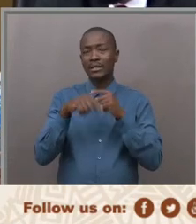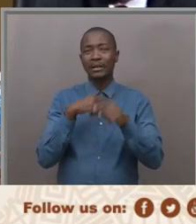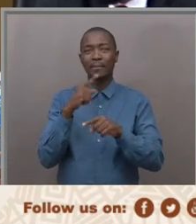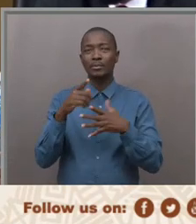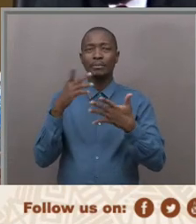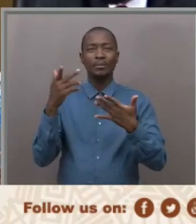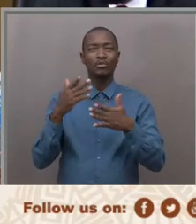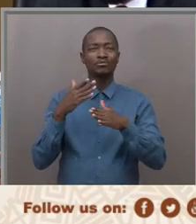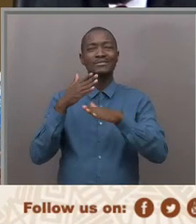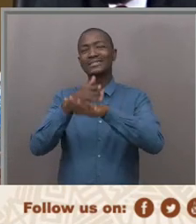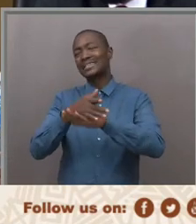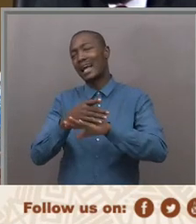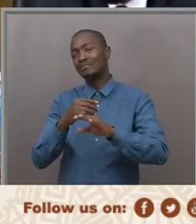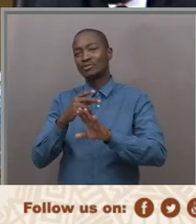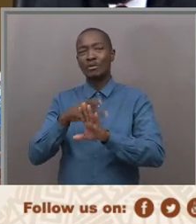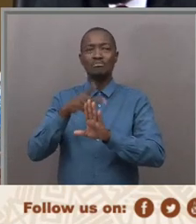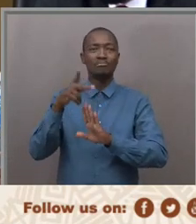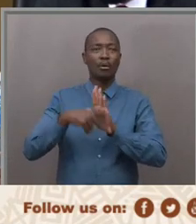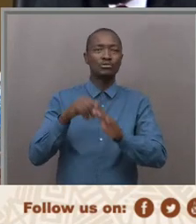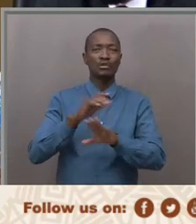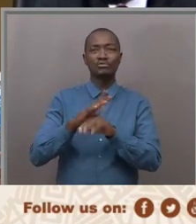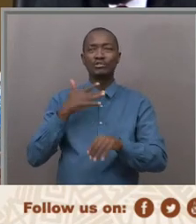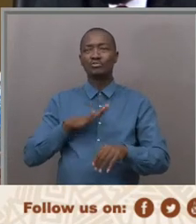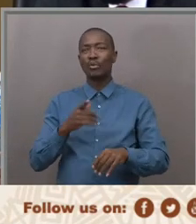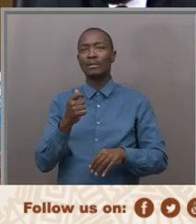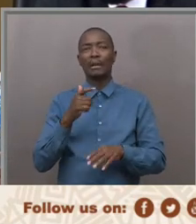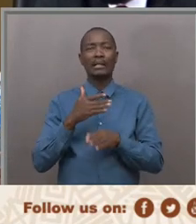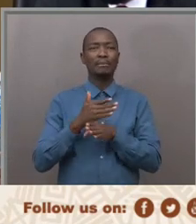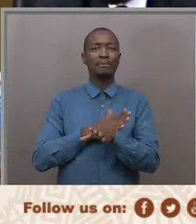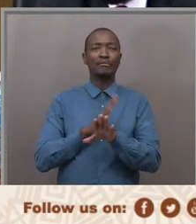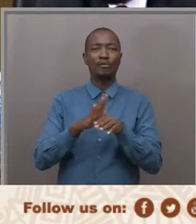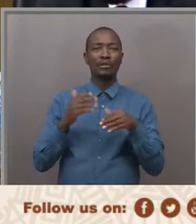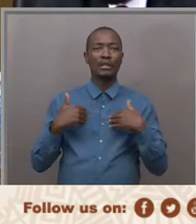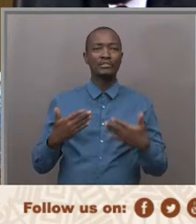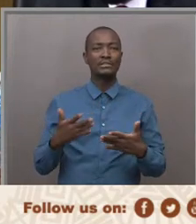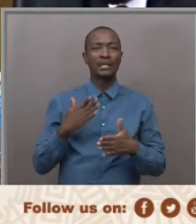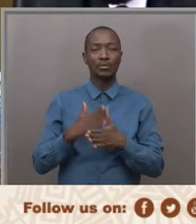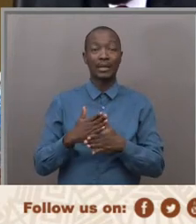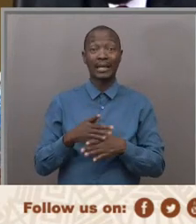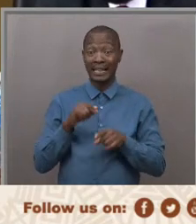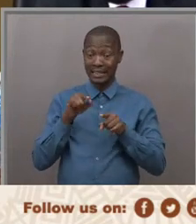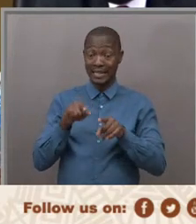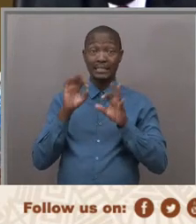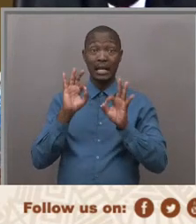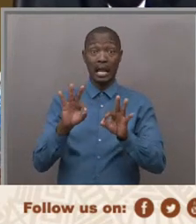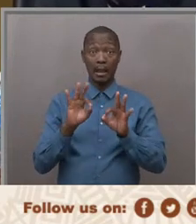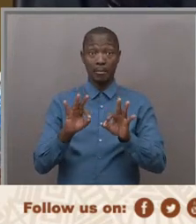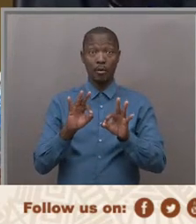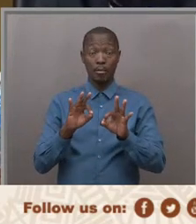disrupt projects there, who just want money even before they work. These are proper businesses,